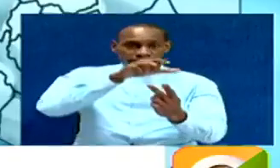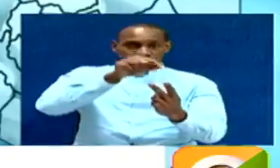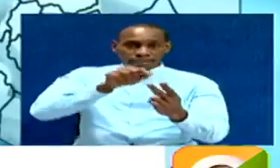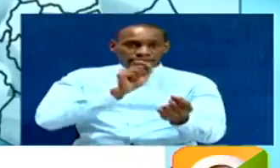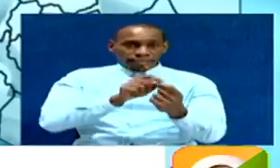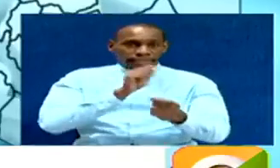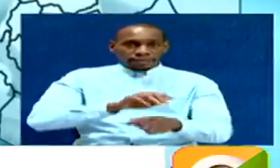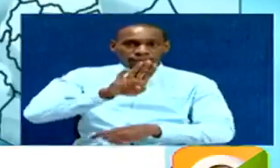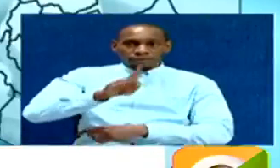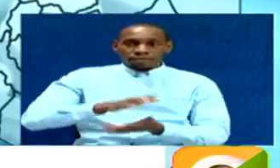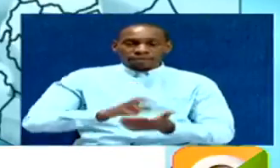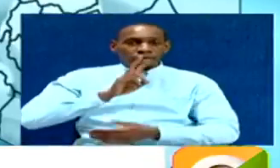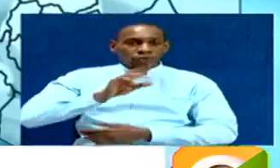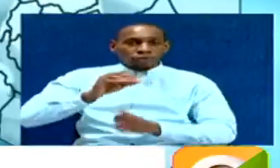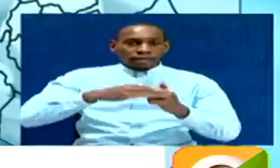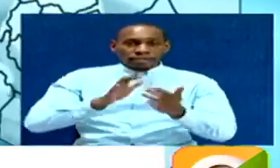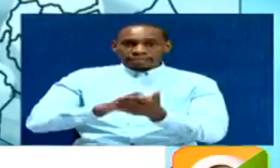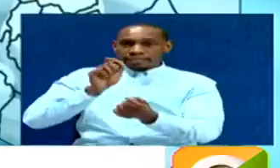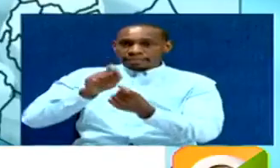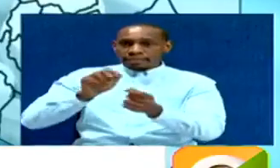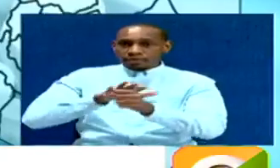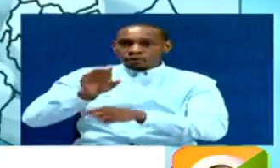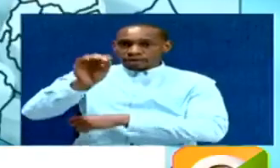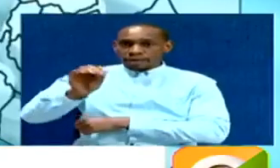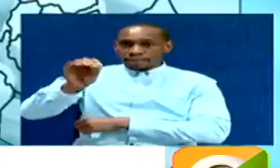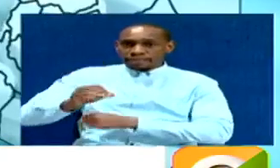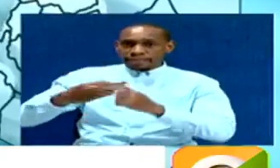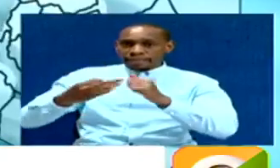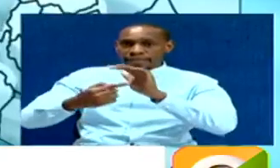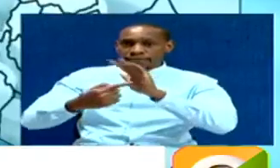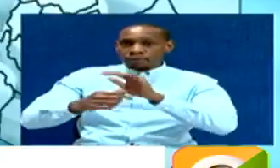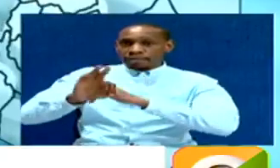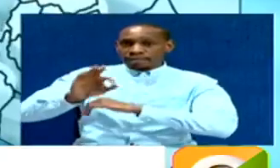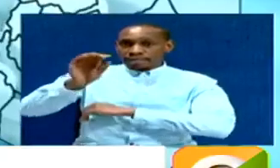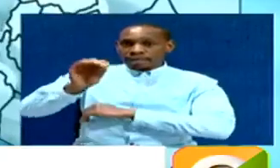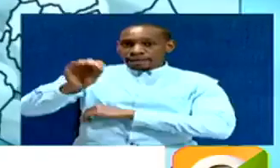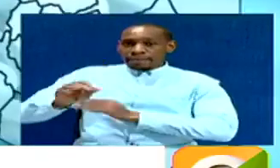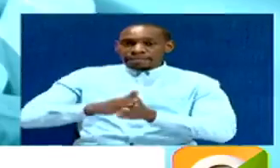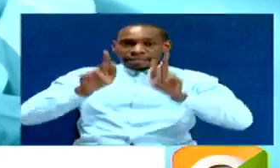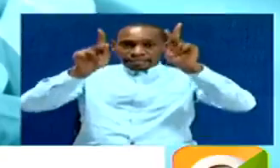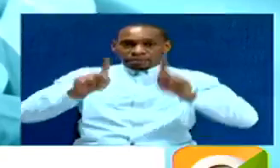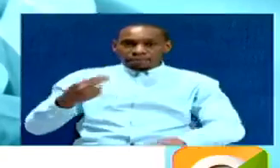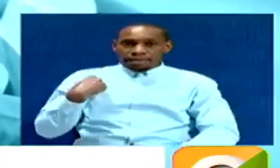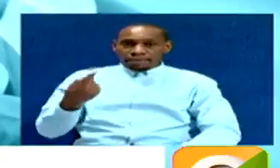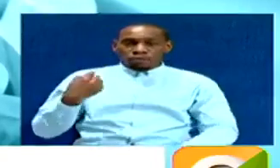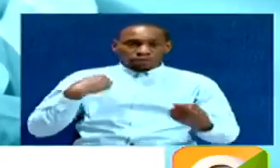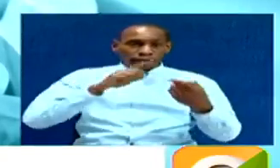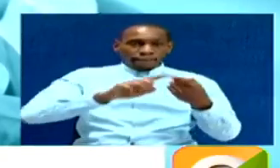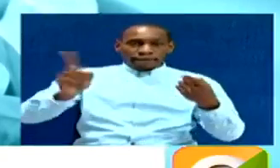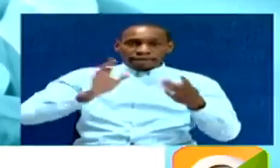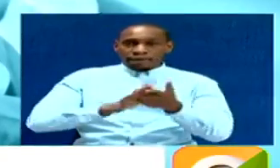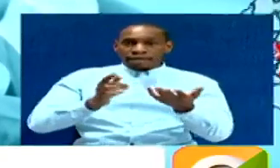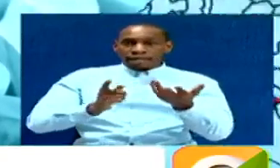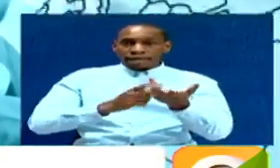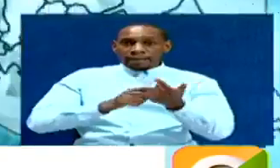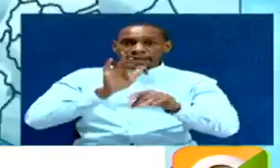sample size of 4,208, the test positivity rate is 8.3%. Kisumu was second after Nairobi in the